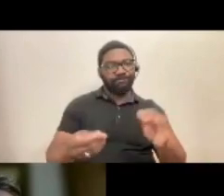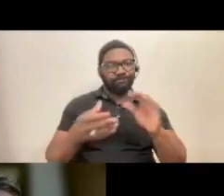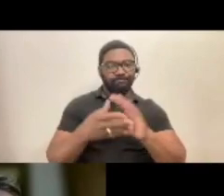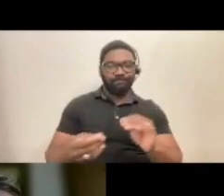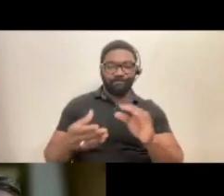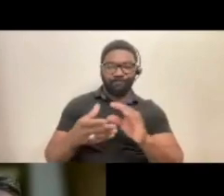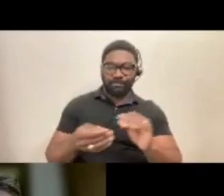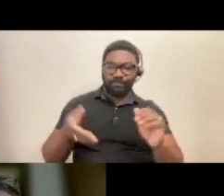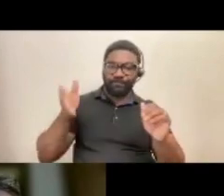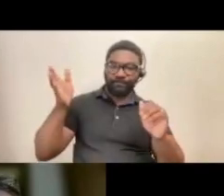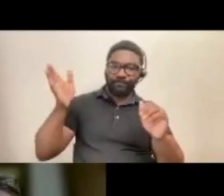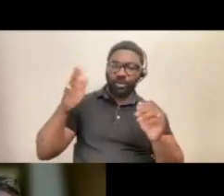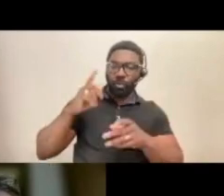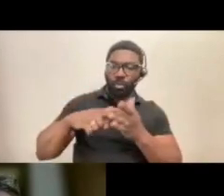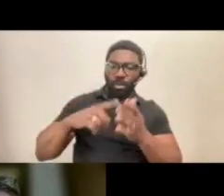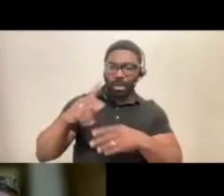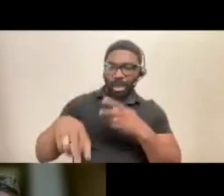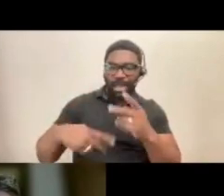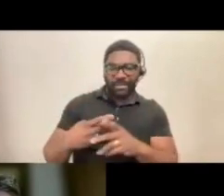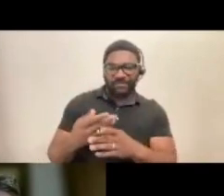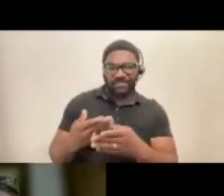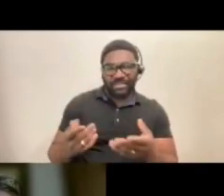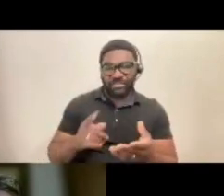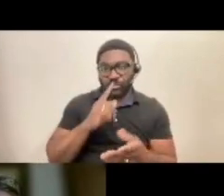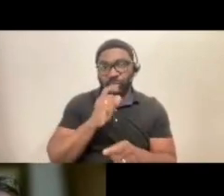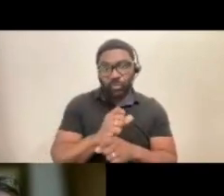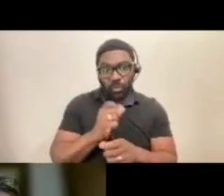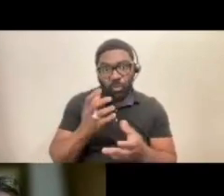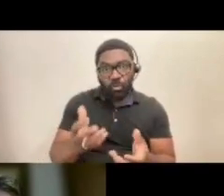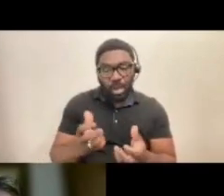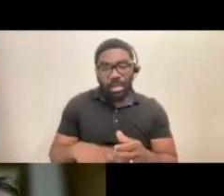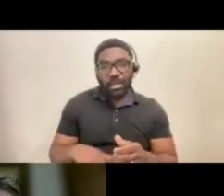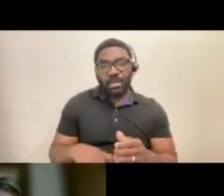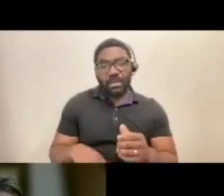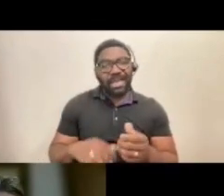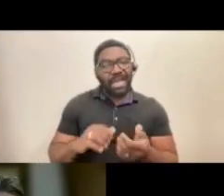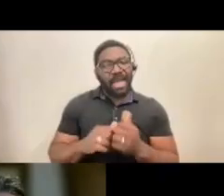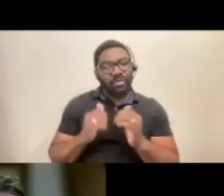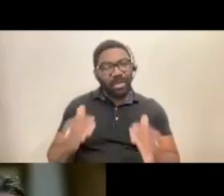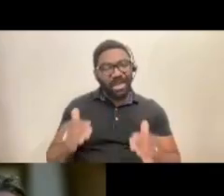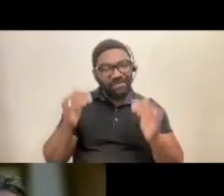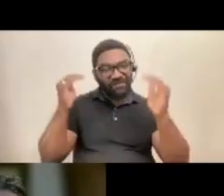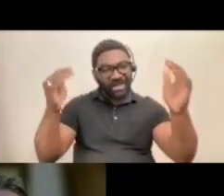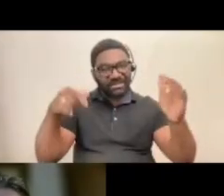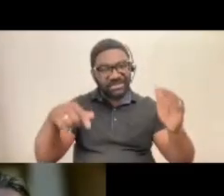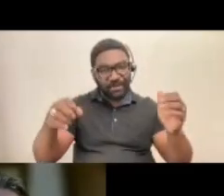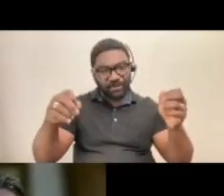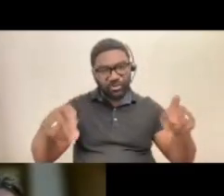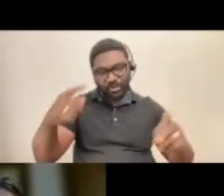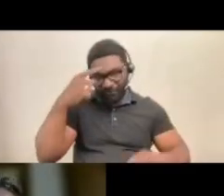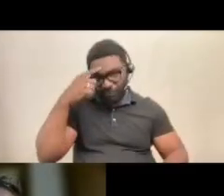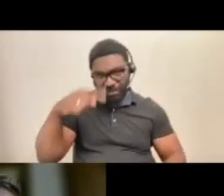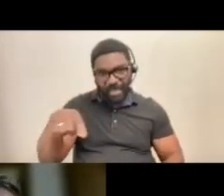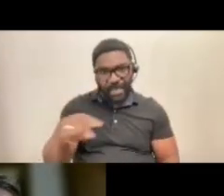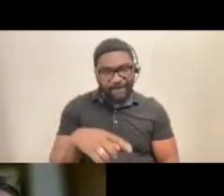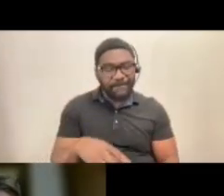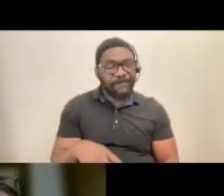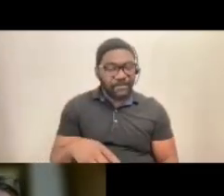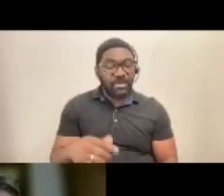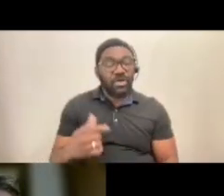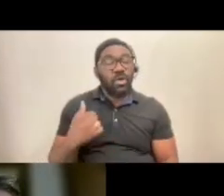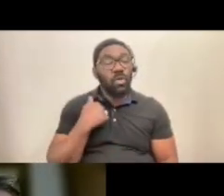what types of things are you really looking for? What do you want? How do we advance this opportunity for you? And then